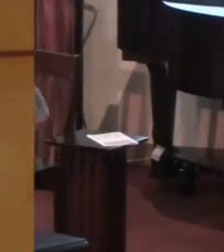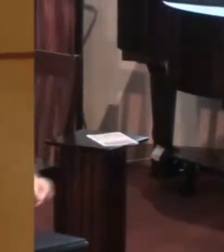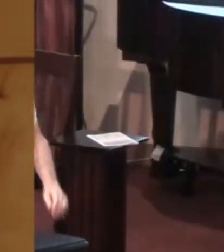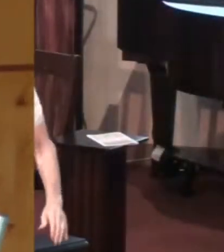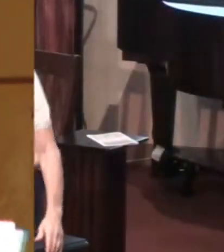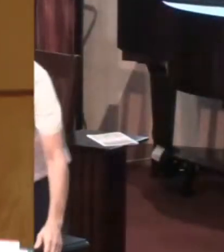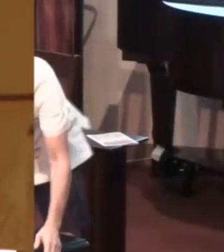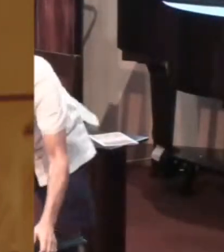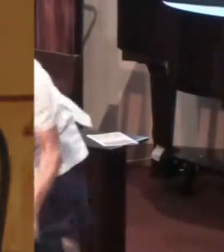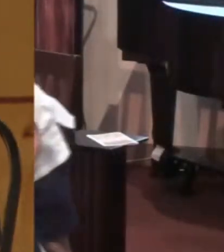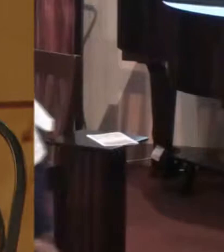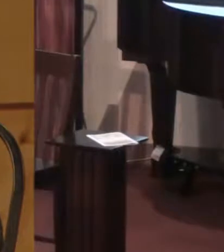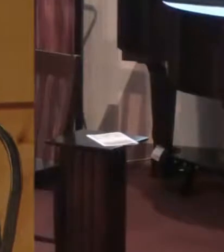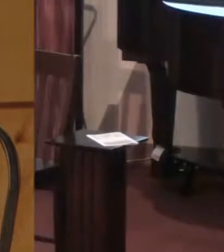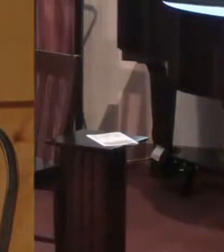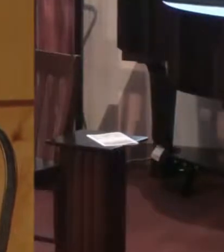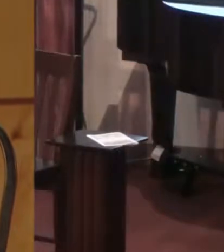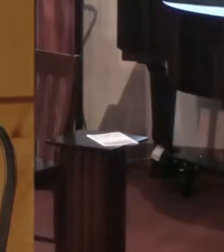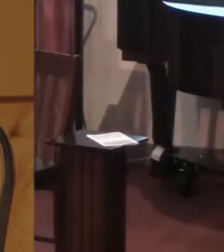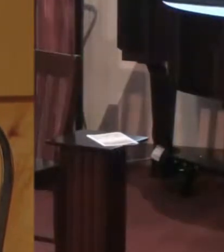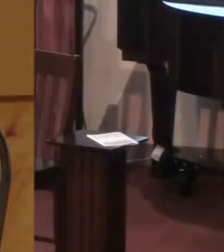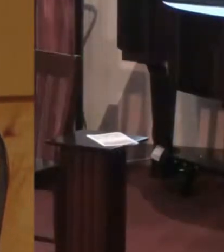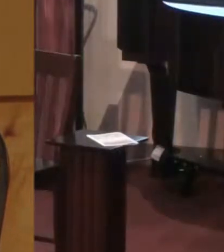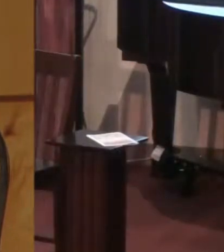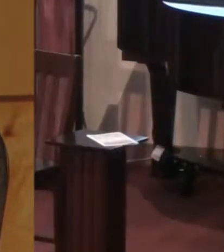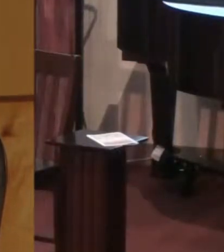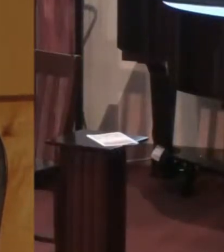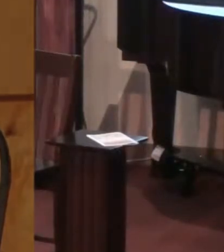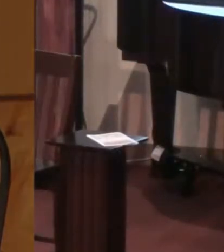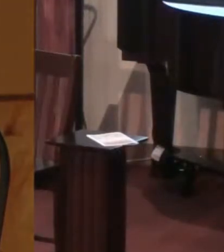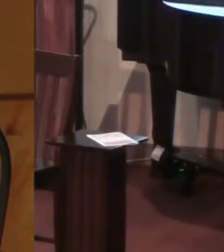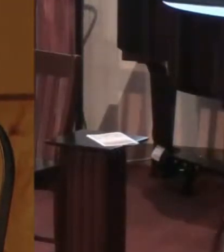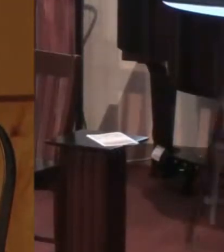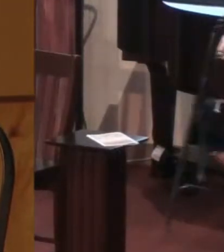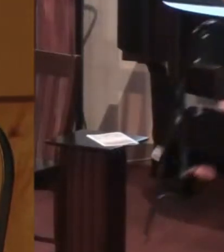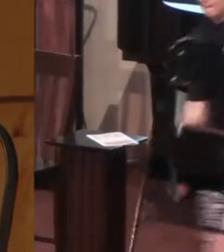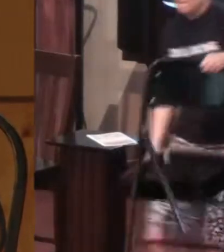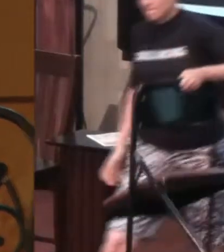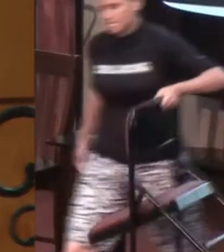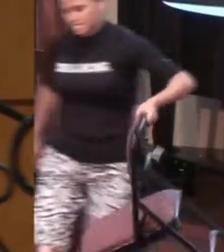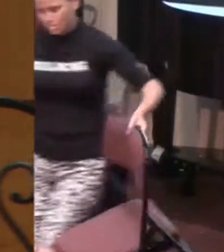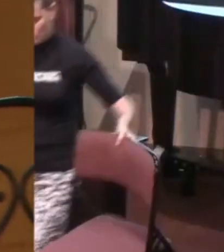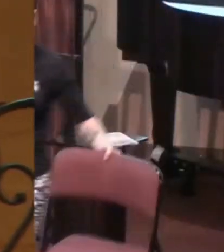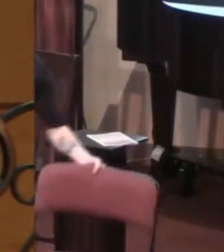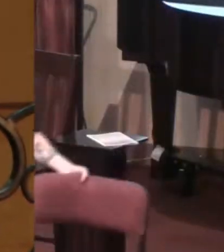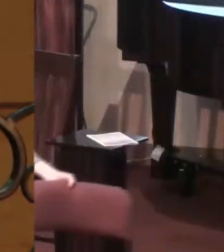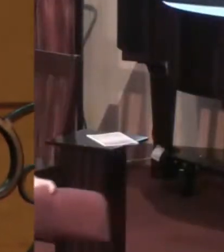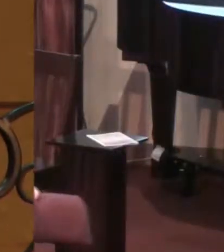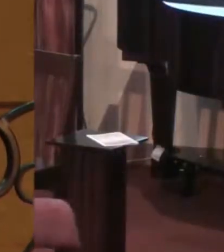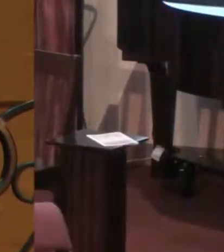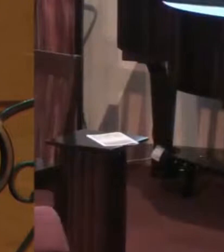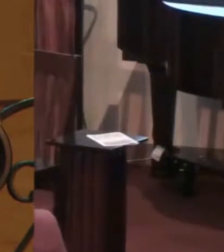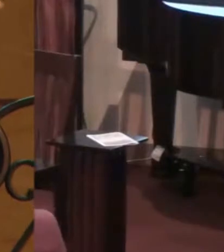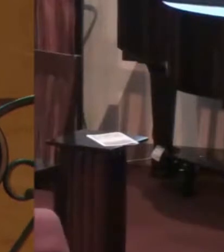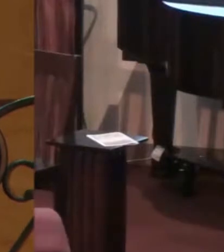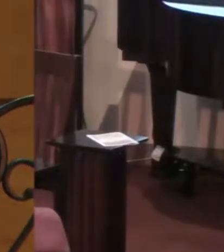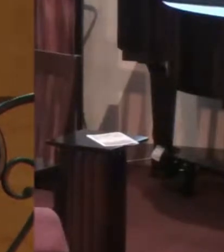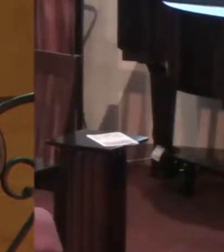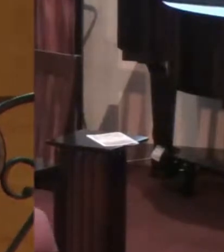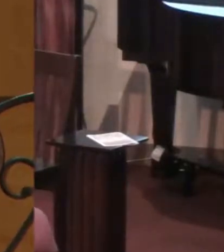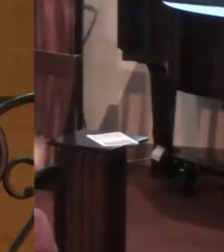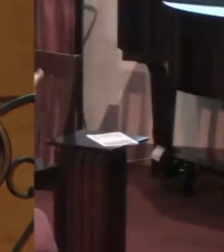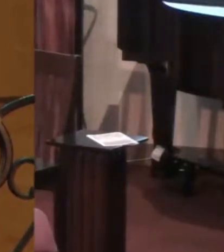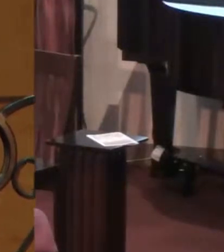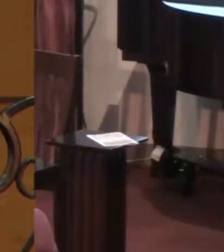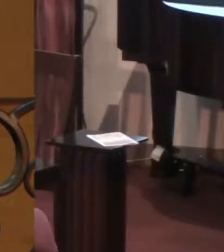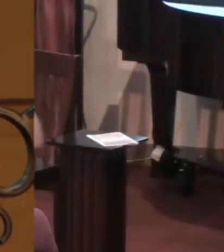felt it. Do you feel your freedom? Woo! Do you feel that aliveness? I thank you, Celebration, for transcending us into